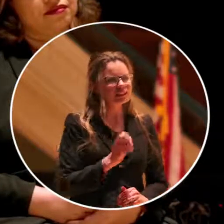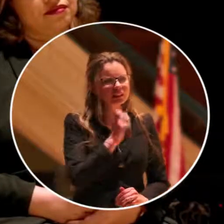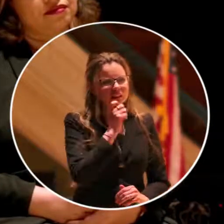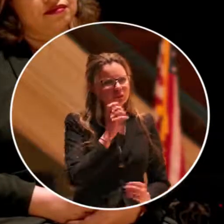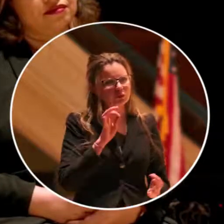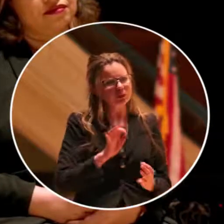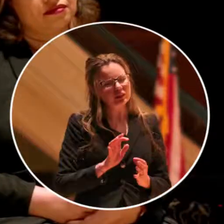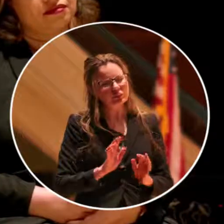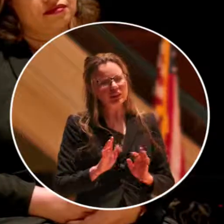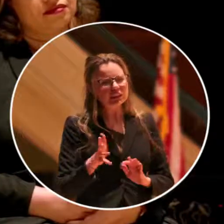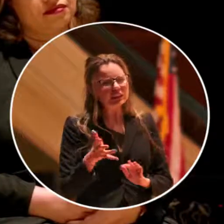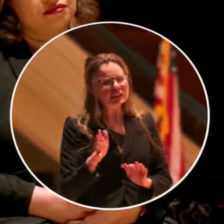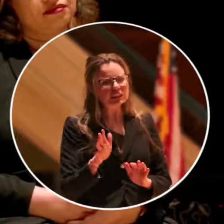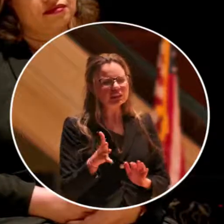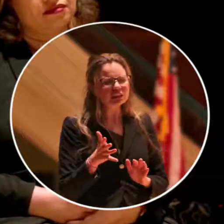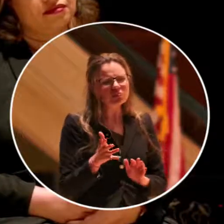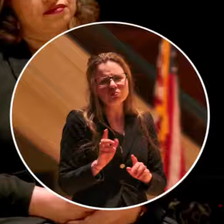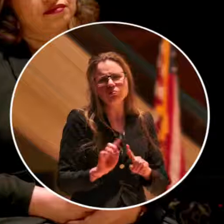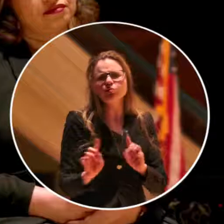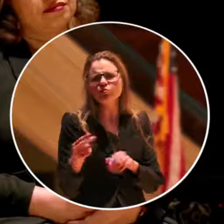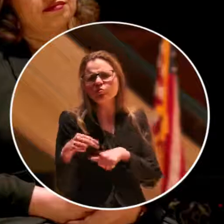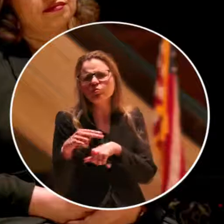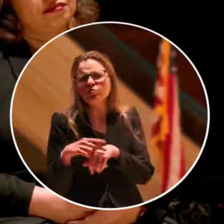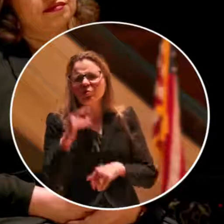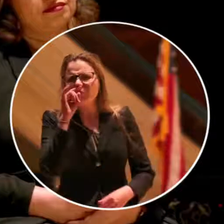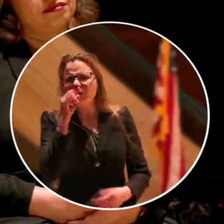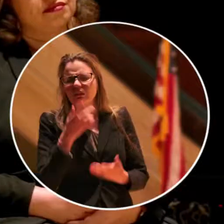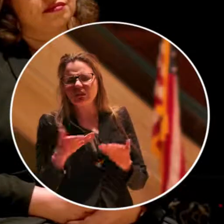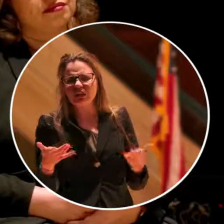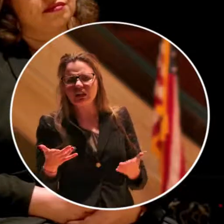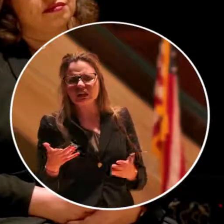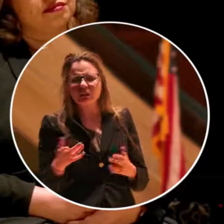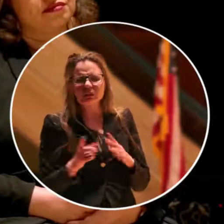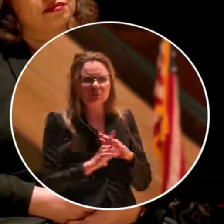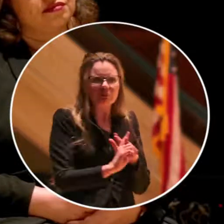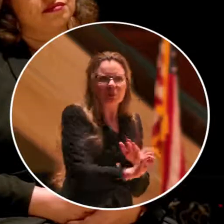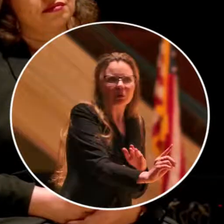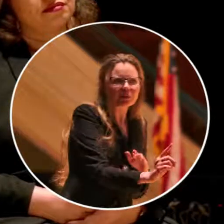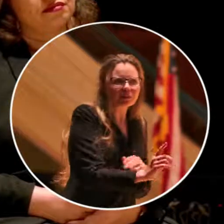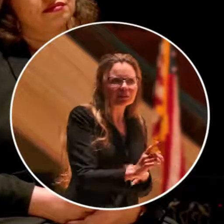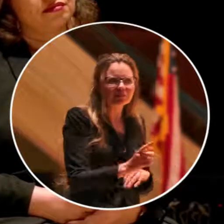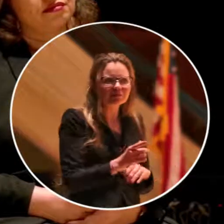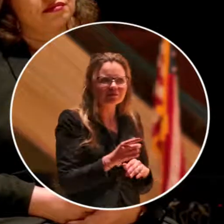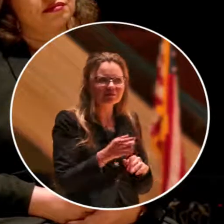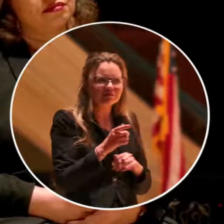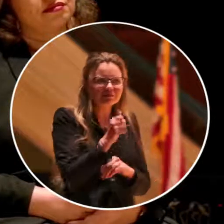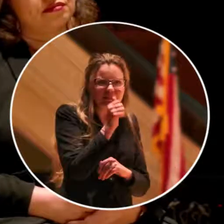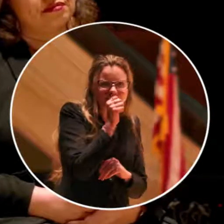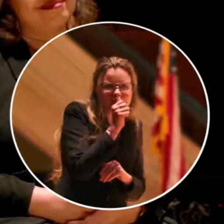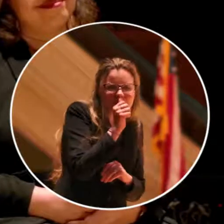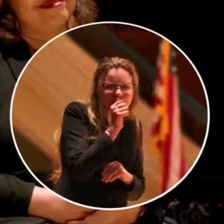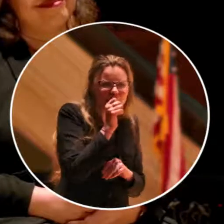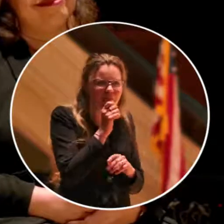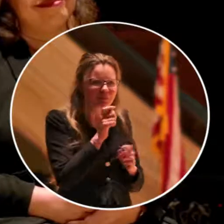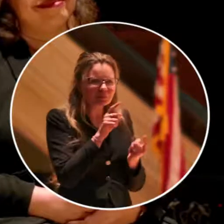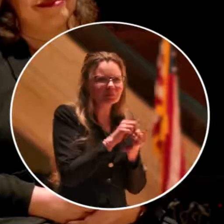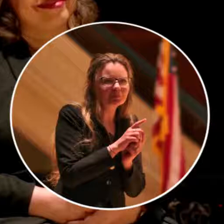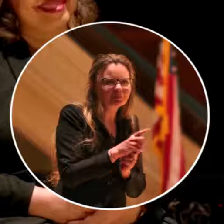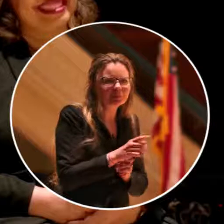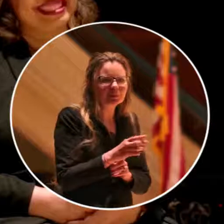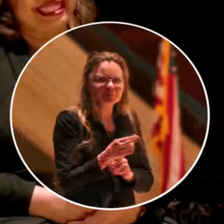great, but they were normal kid things. Everyone sneaks out the house to meet their bestie when they're 13, right?